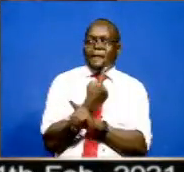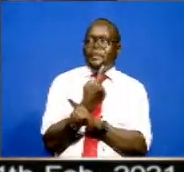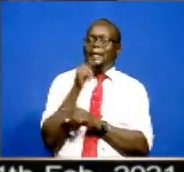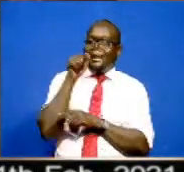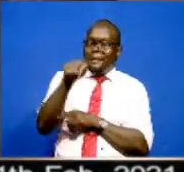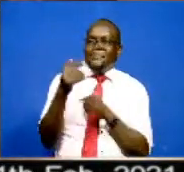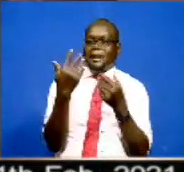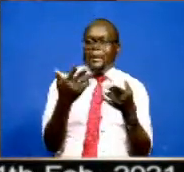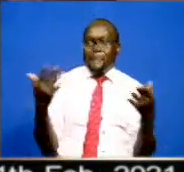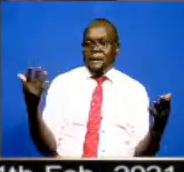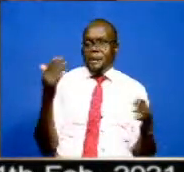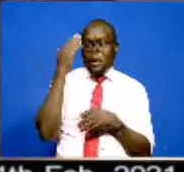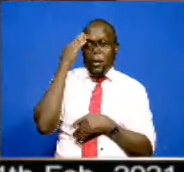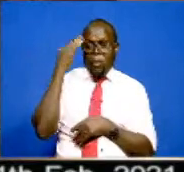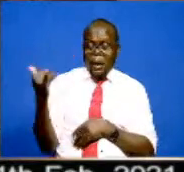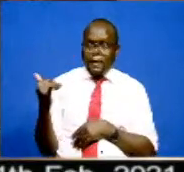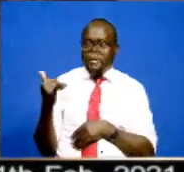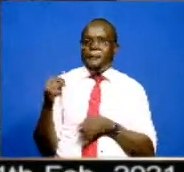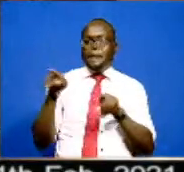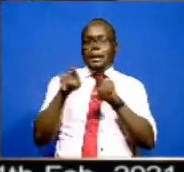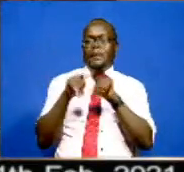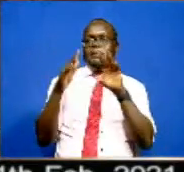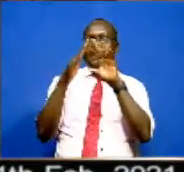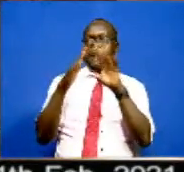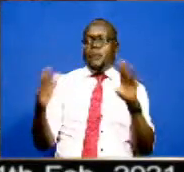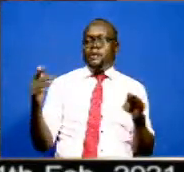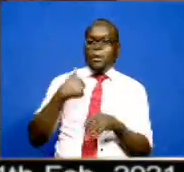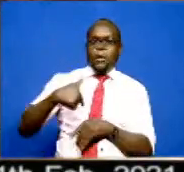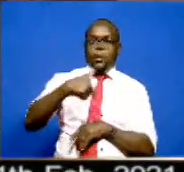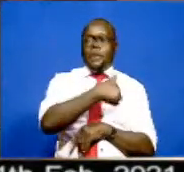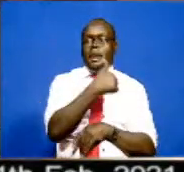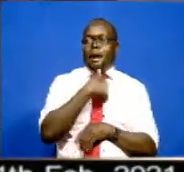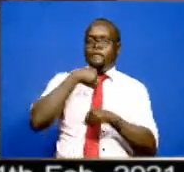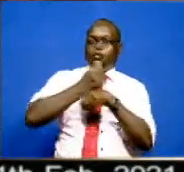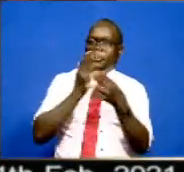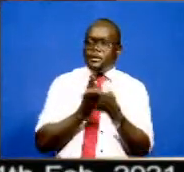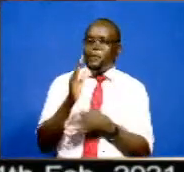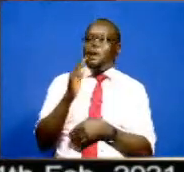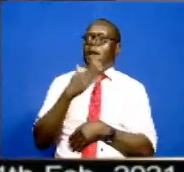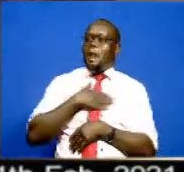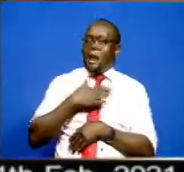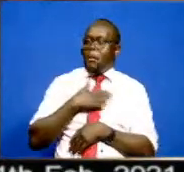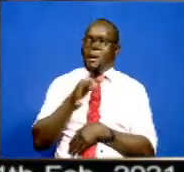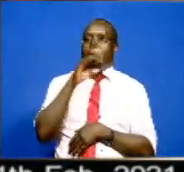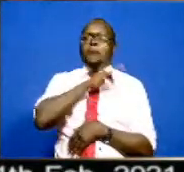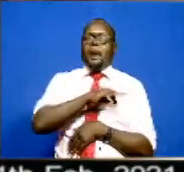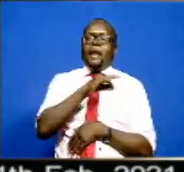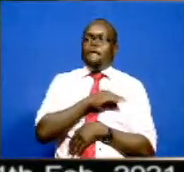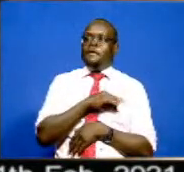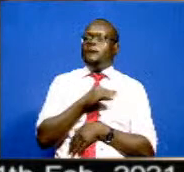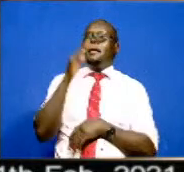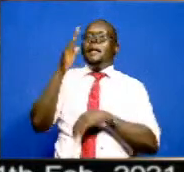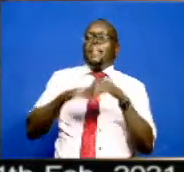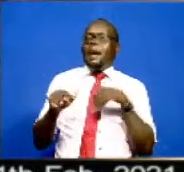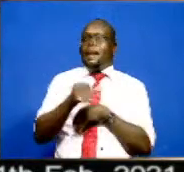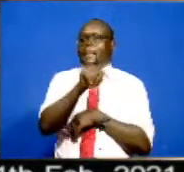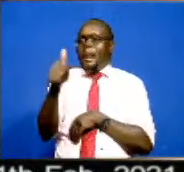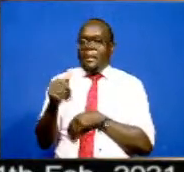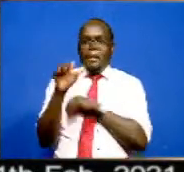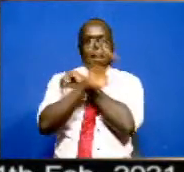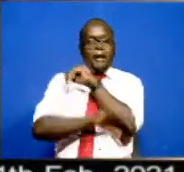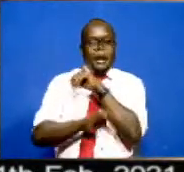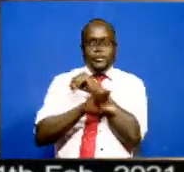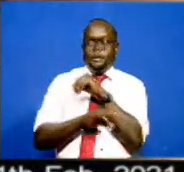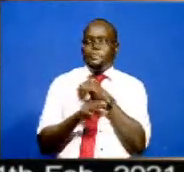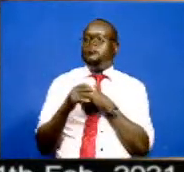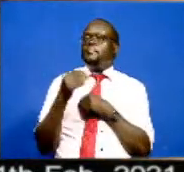things, Honourable Speaker, because as a House, we have to put our own benefit ahead of the benefit of the whole country. And